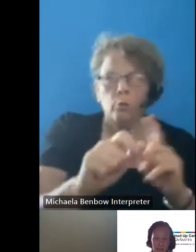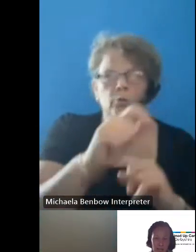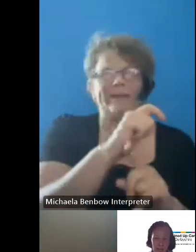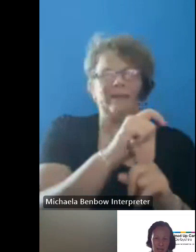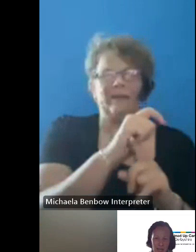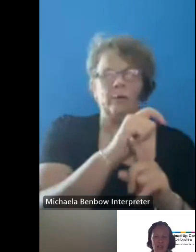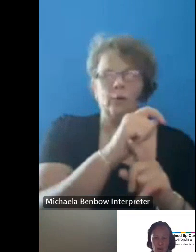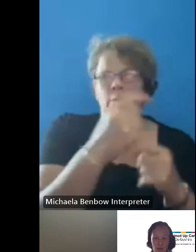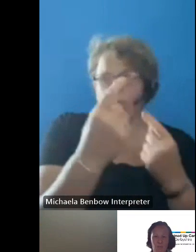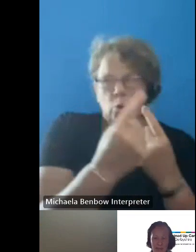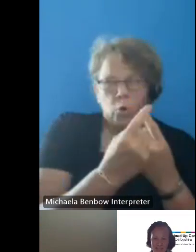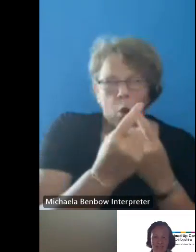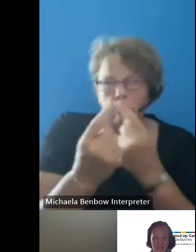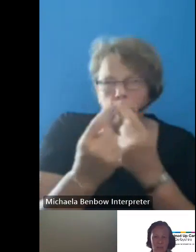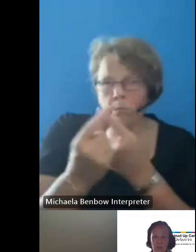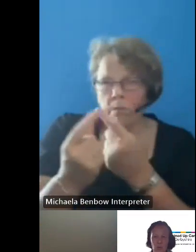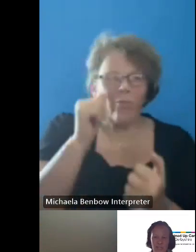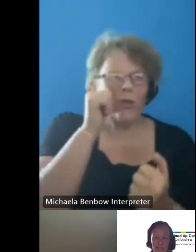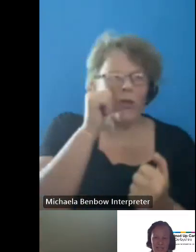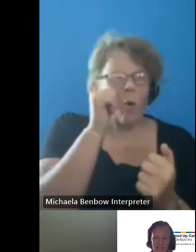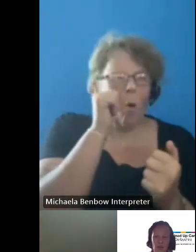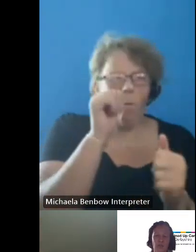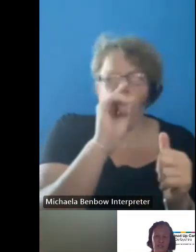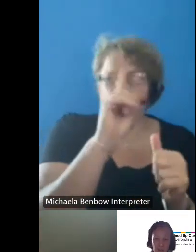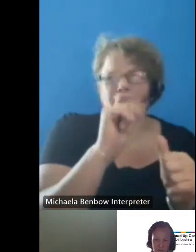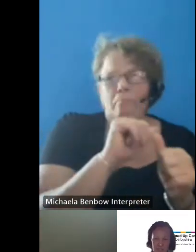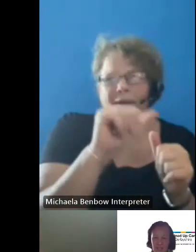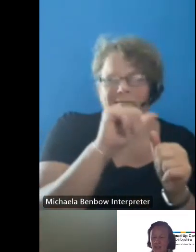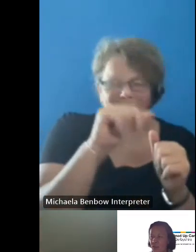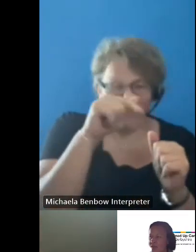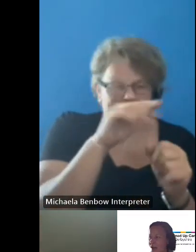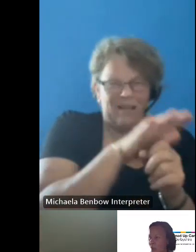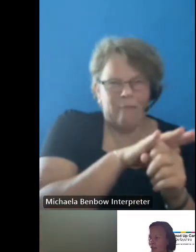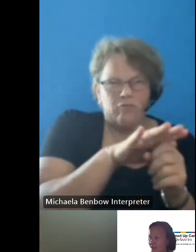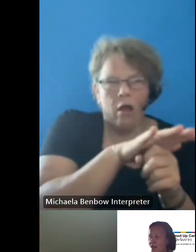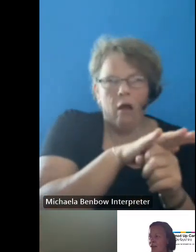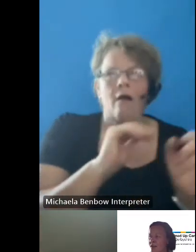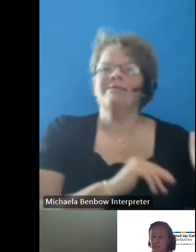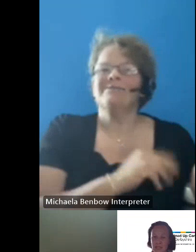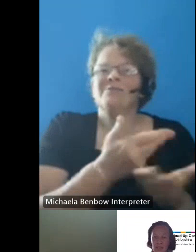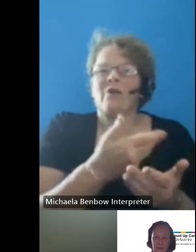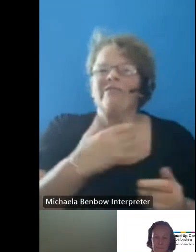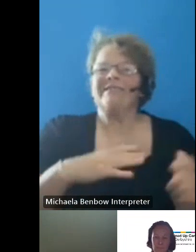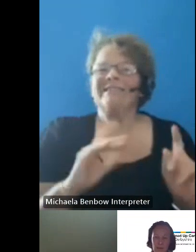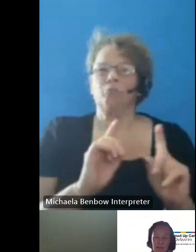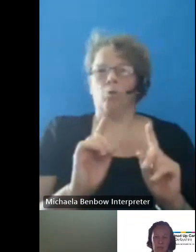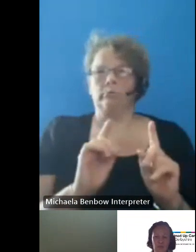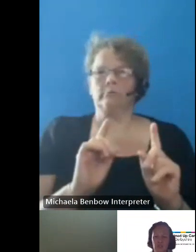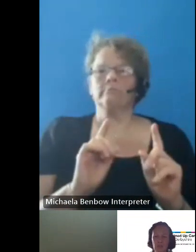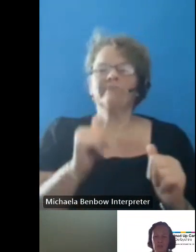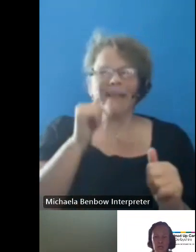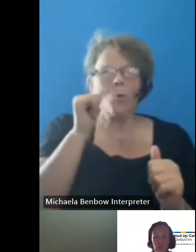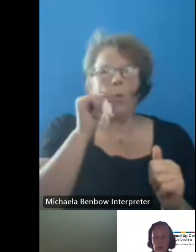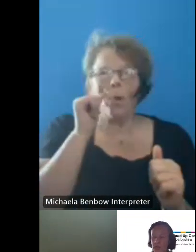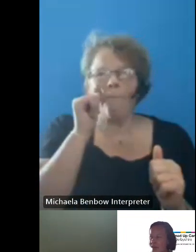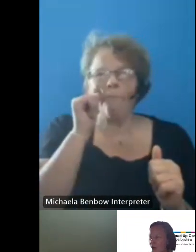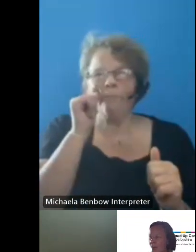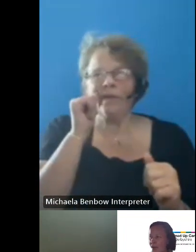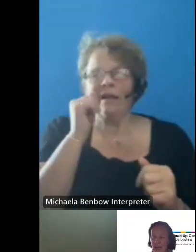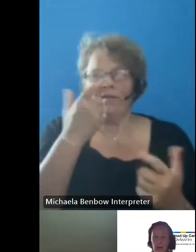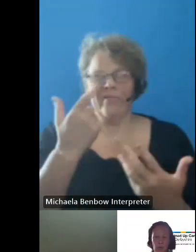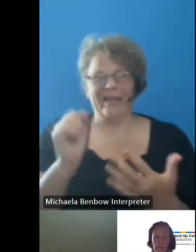local population and they know best in terms of what the needs are, what the service needs are, and how we best come together. And then we've got some emerging